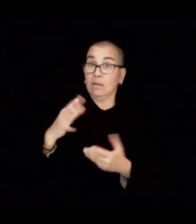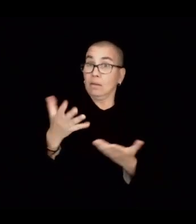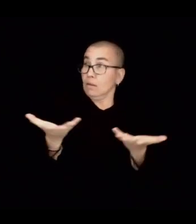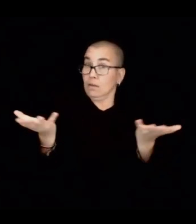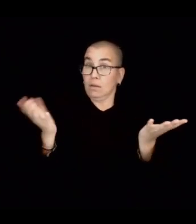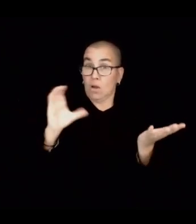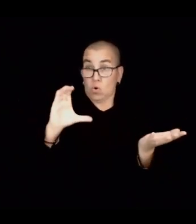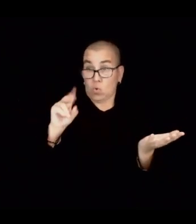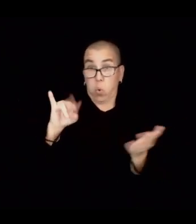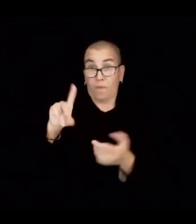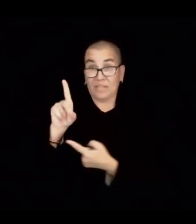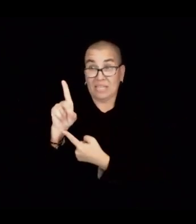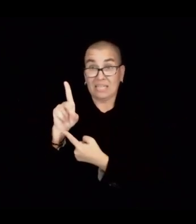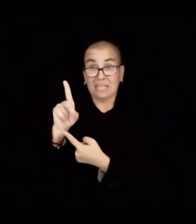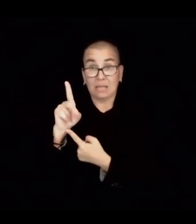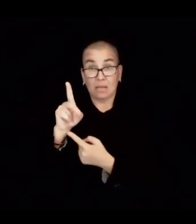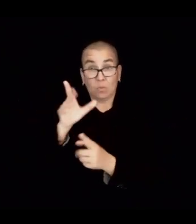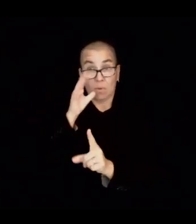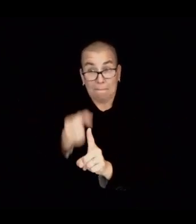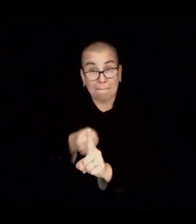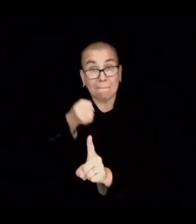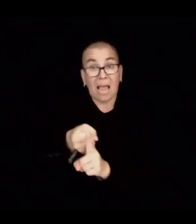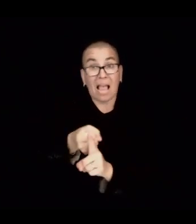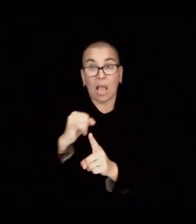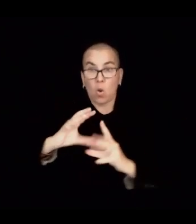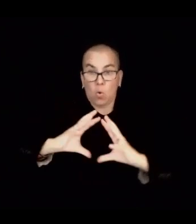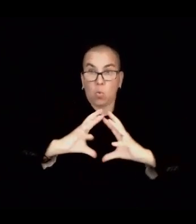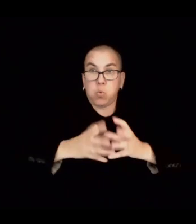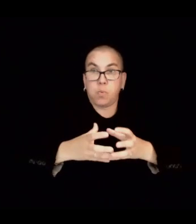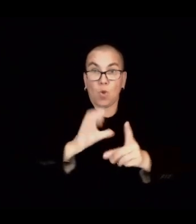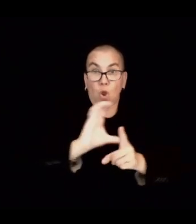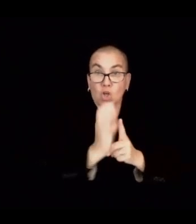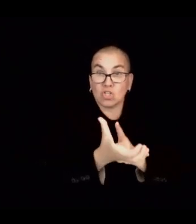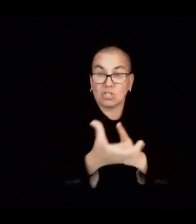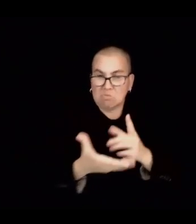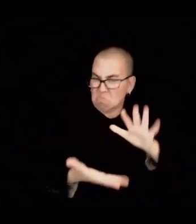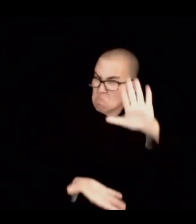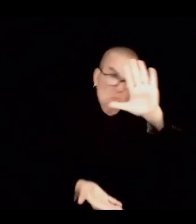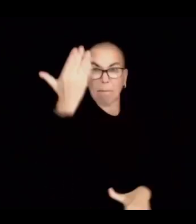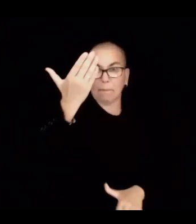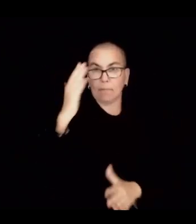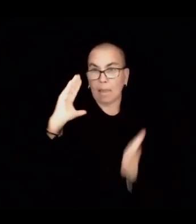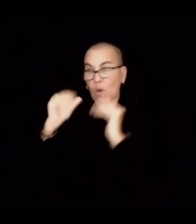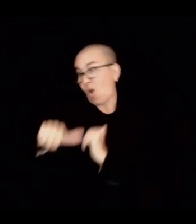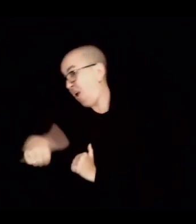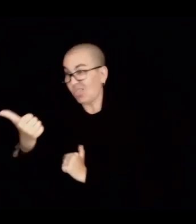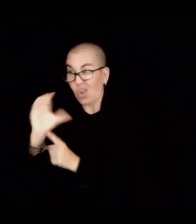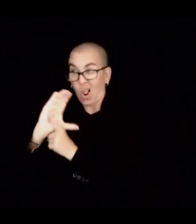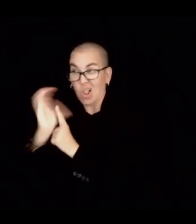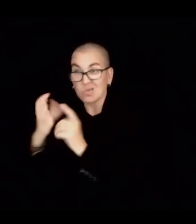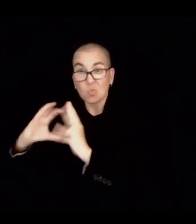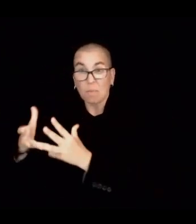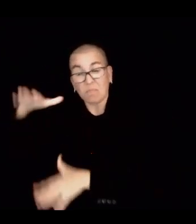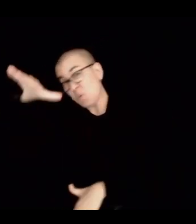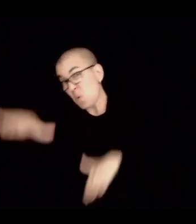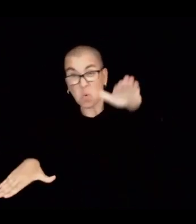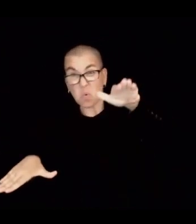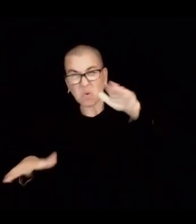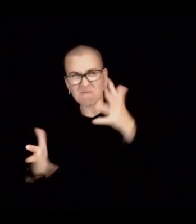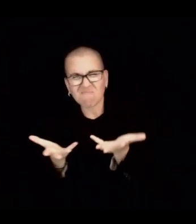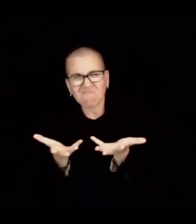At this point, we feel that a number of the disparities that we're seeing have more to do